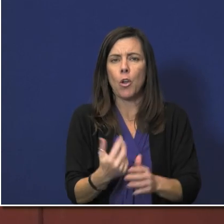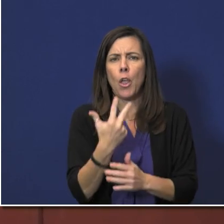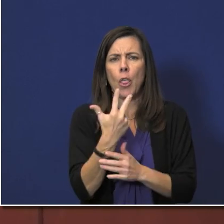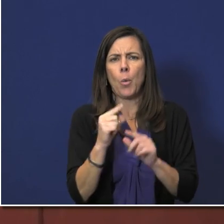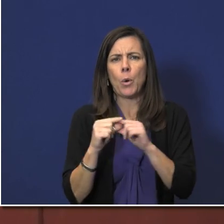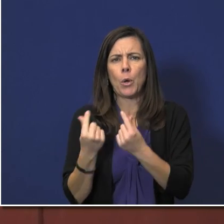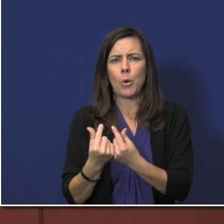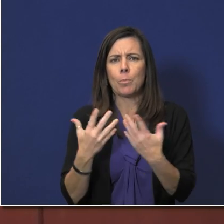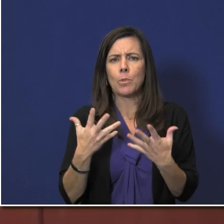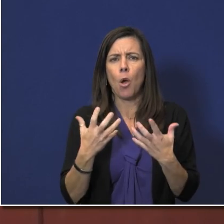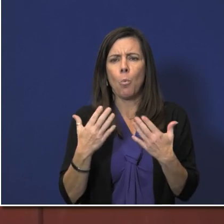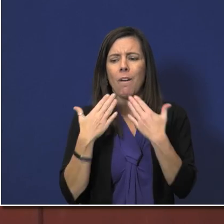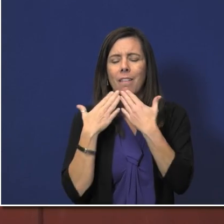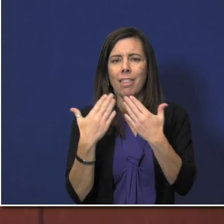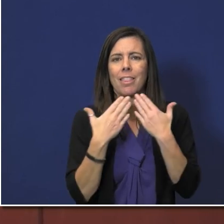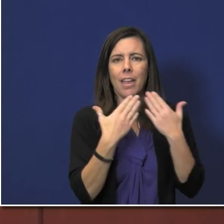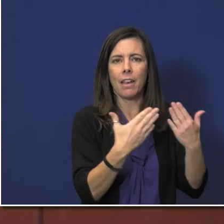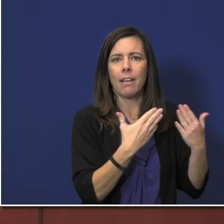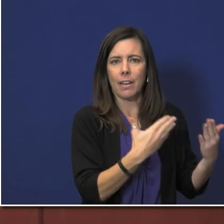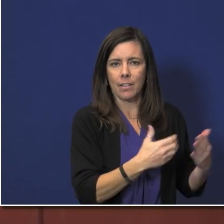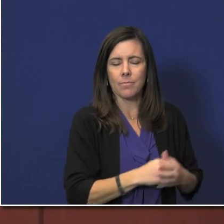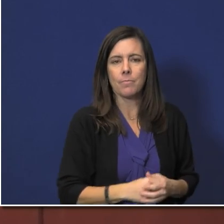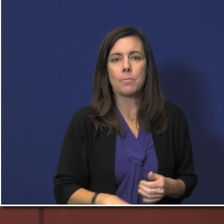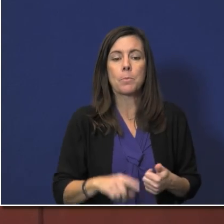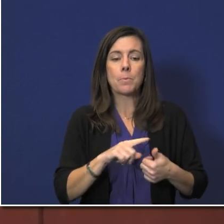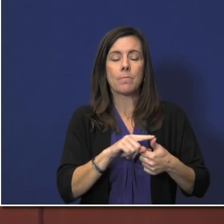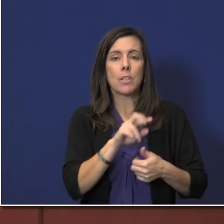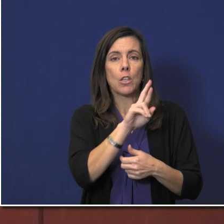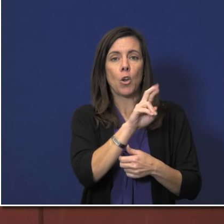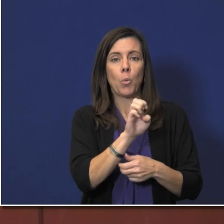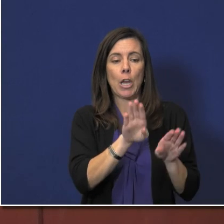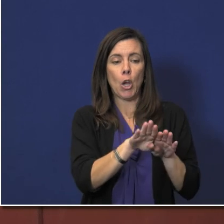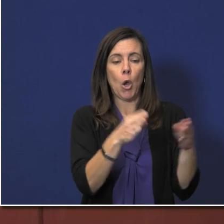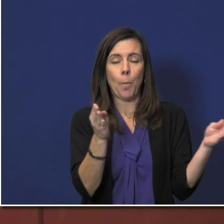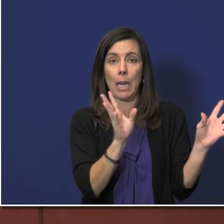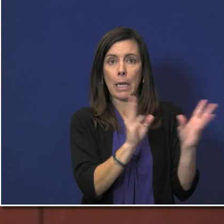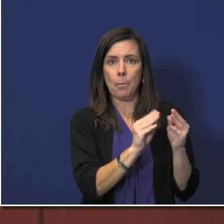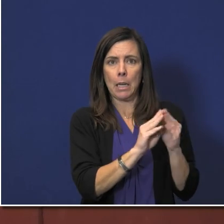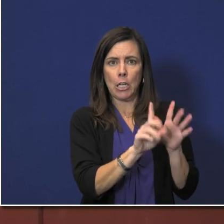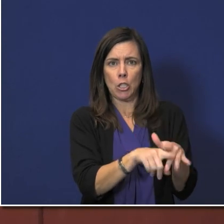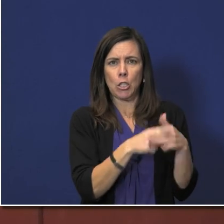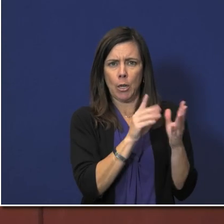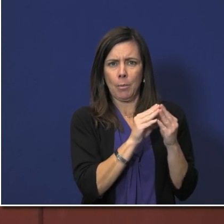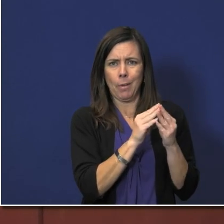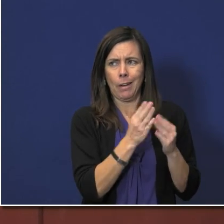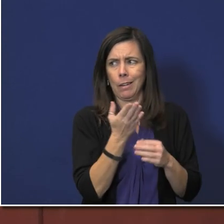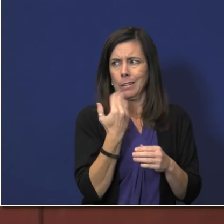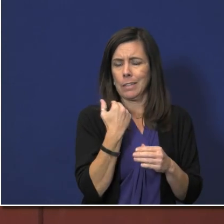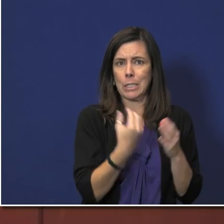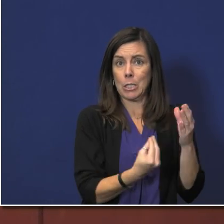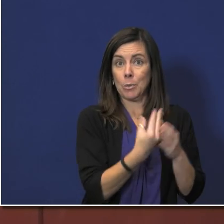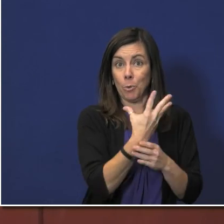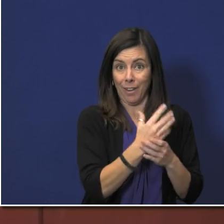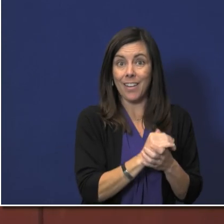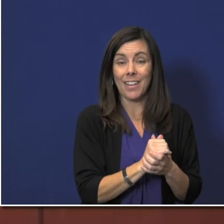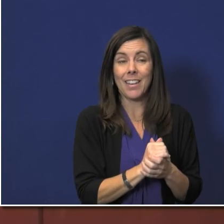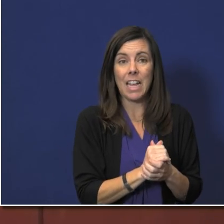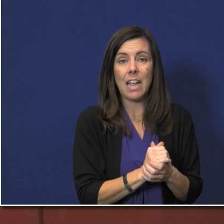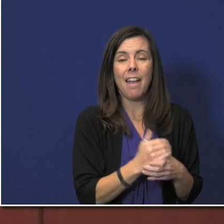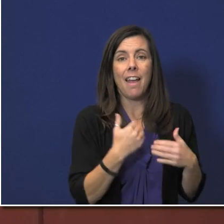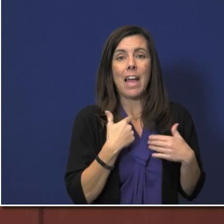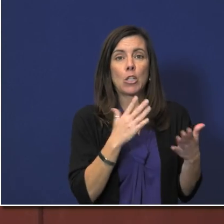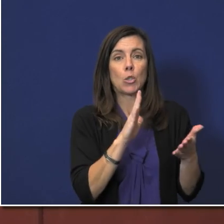I'd like to thank very quickly is our reopening committee that started meeting last spring, that had